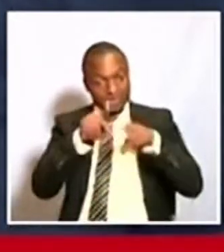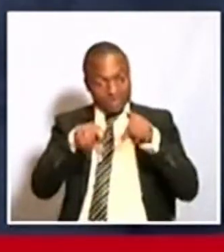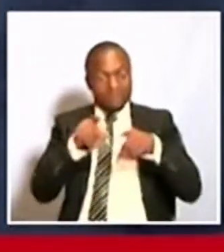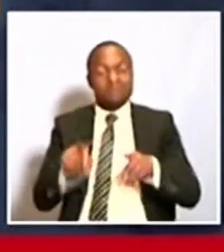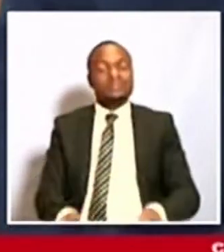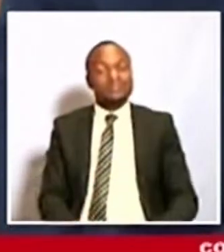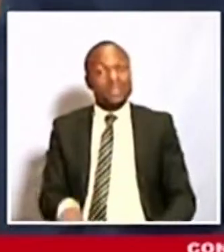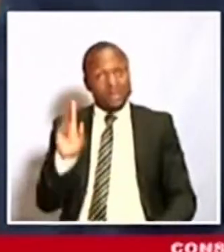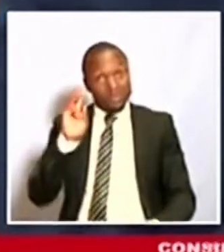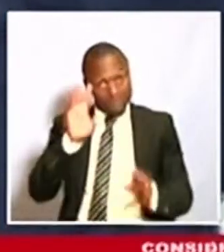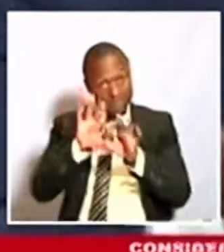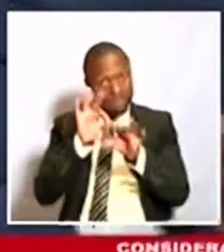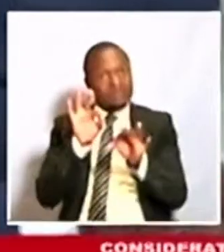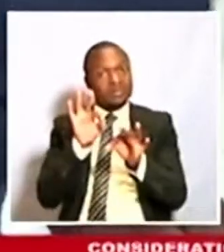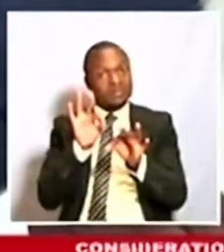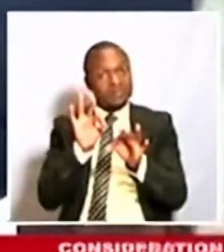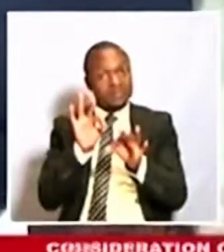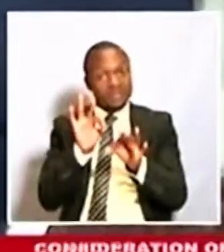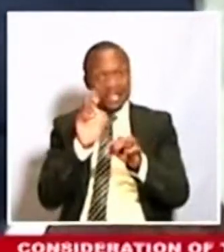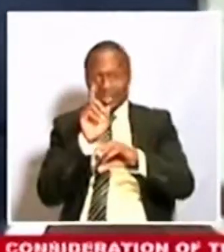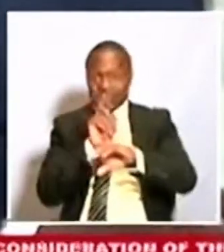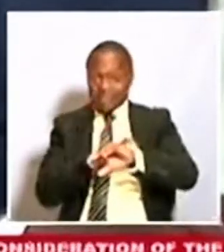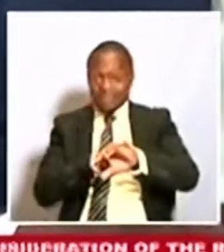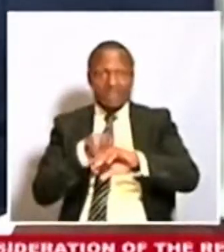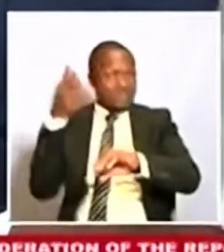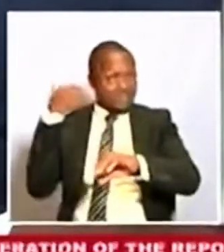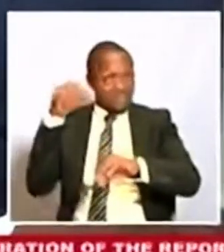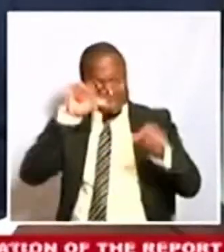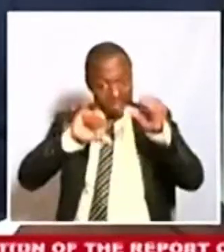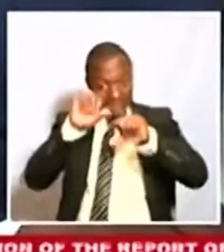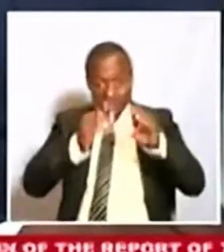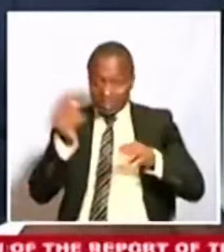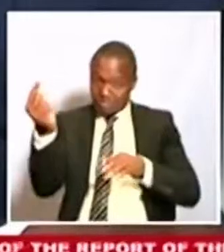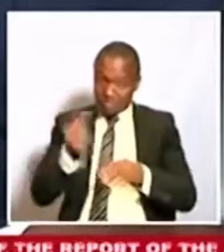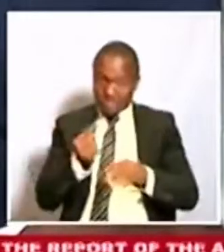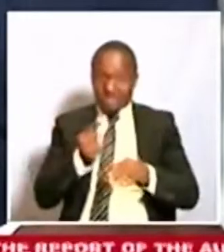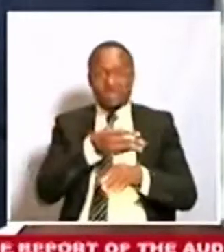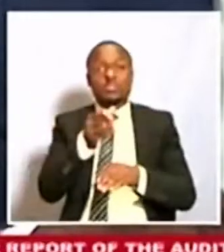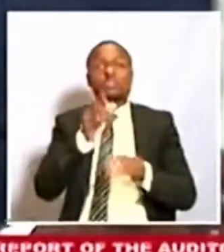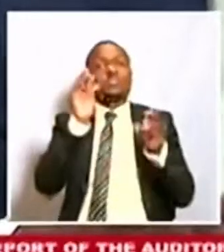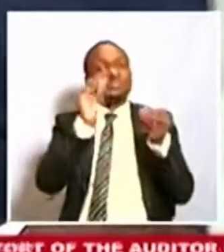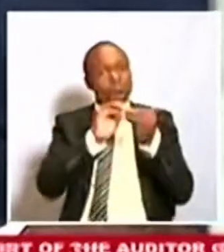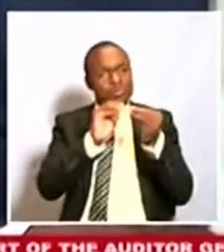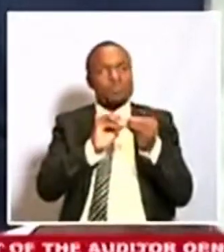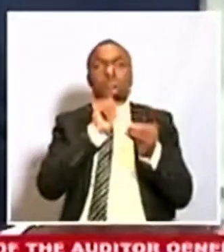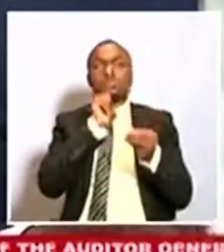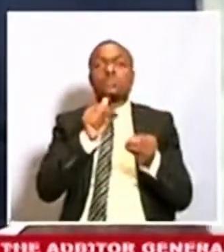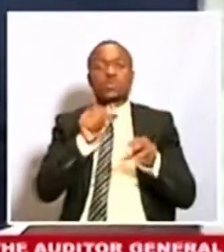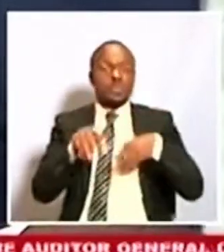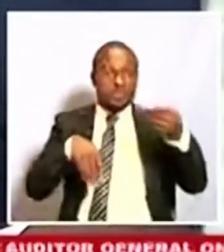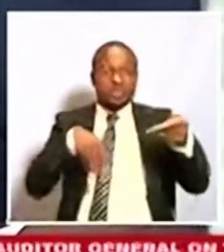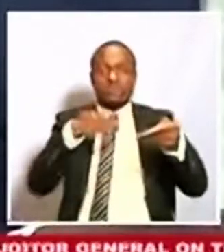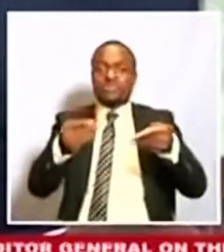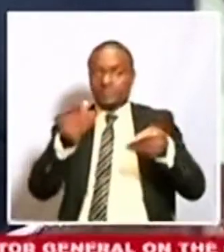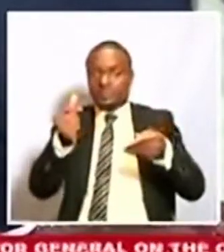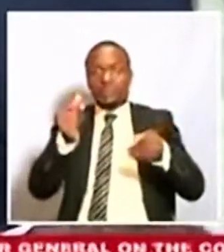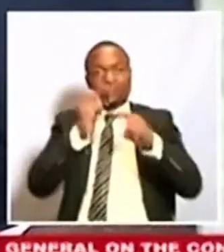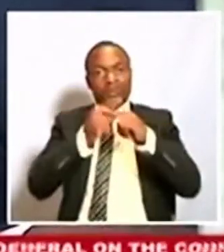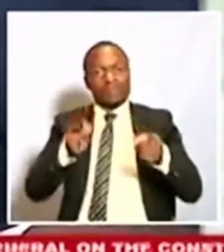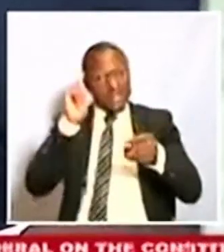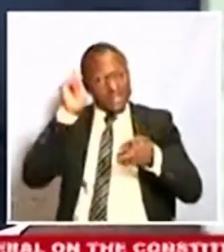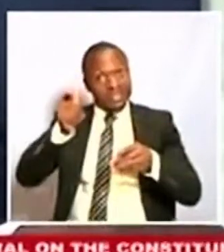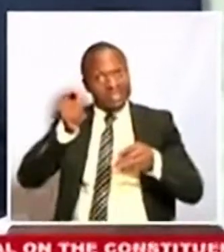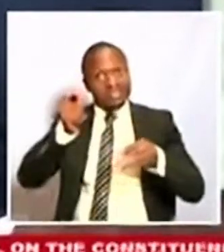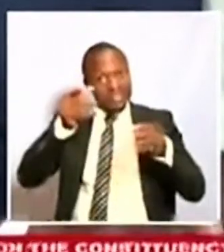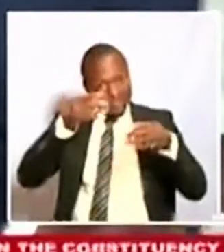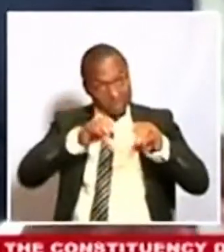So you find that at that time the auditors came, there were a lot of unspent funds, but later on we are still spending. So it's